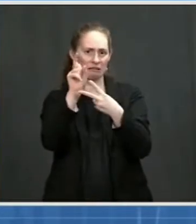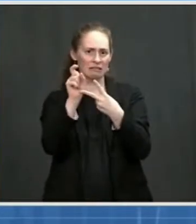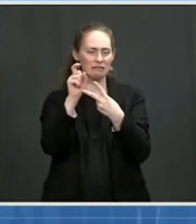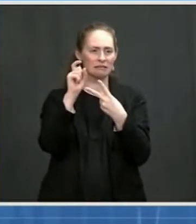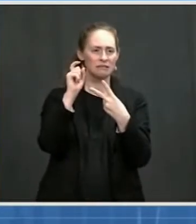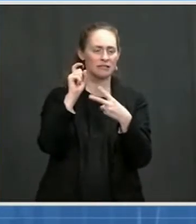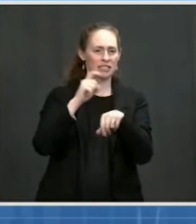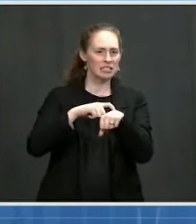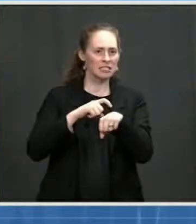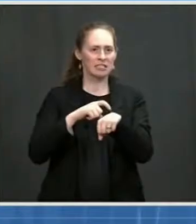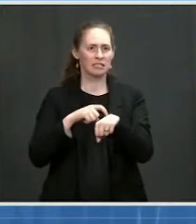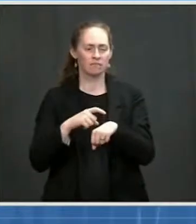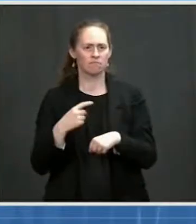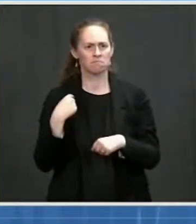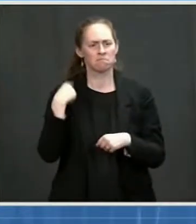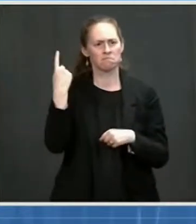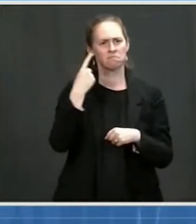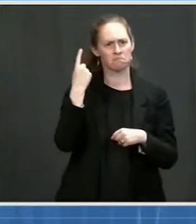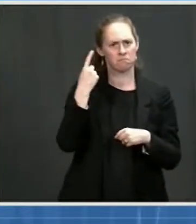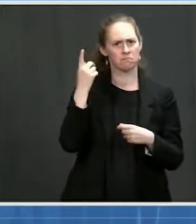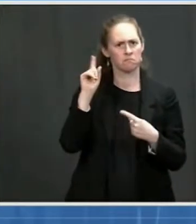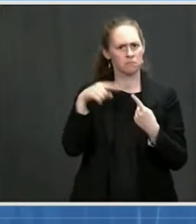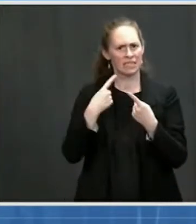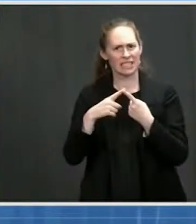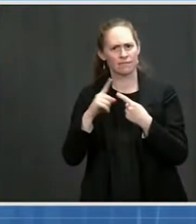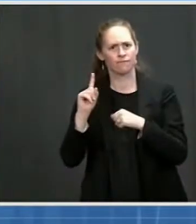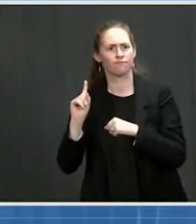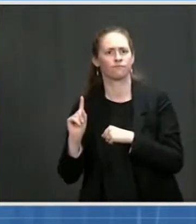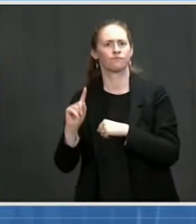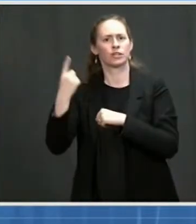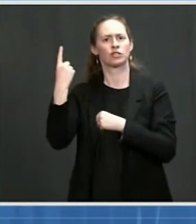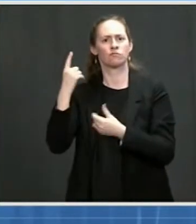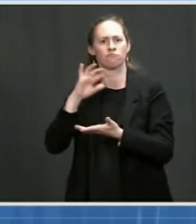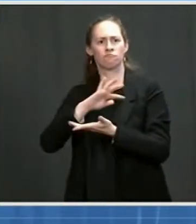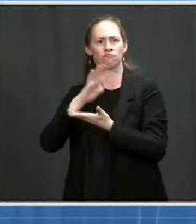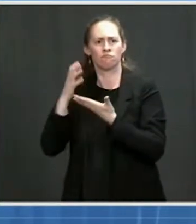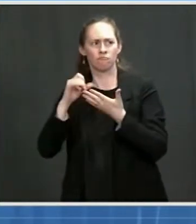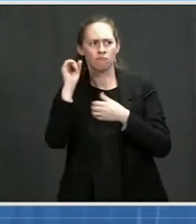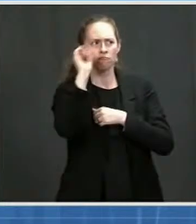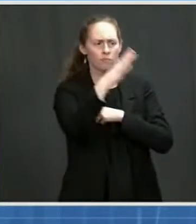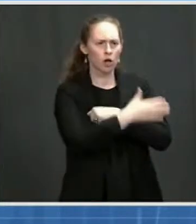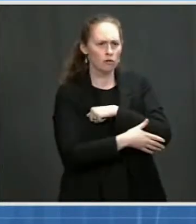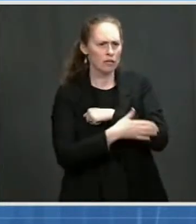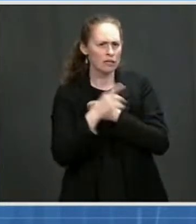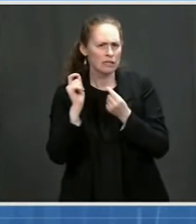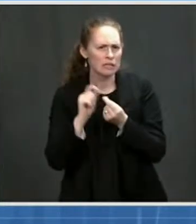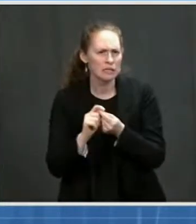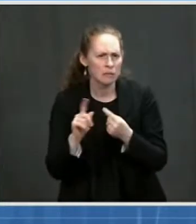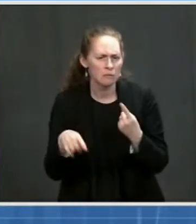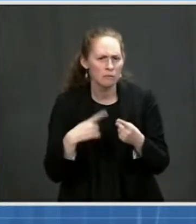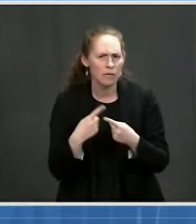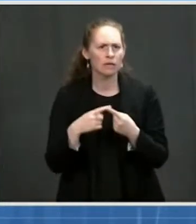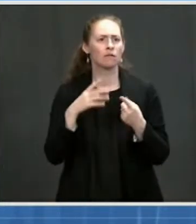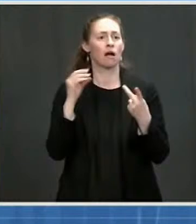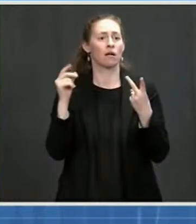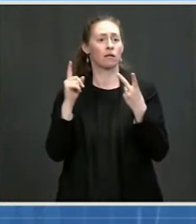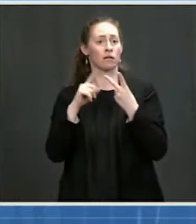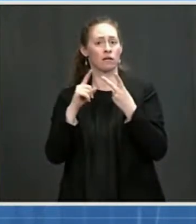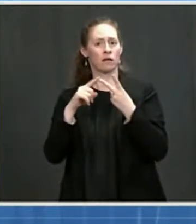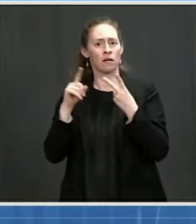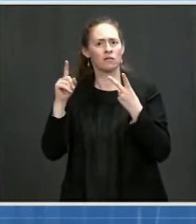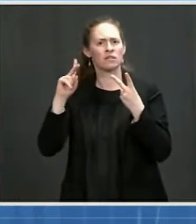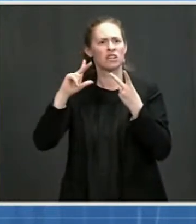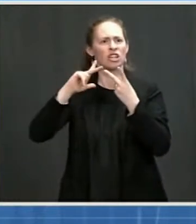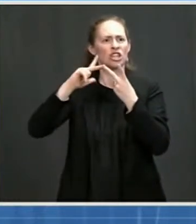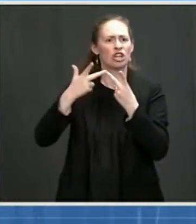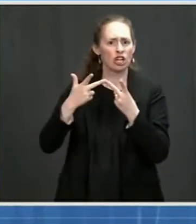being shipped overseas? And also on the booster, I know you don't have an answer yet on whether or not we'll need one, but